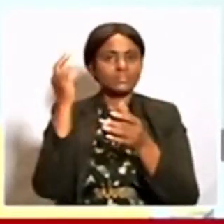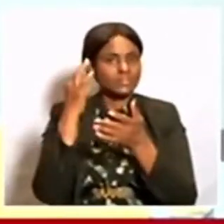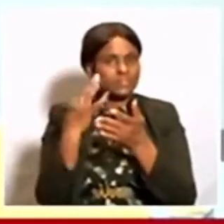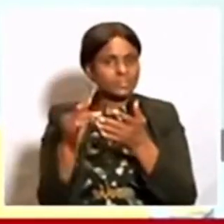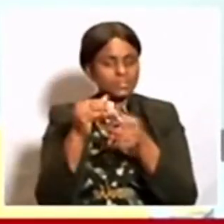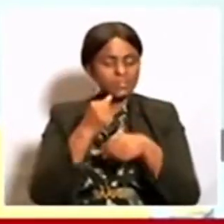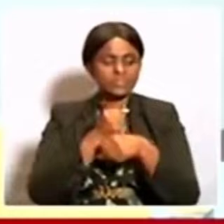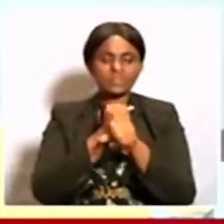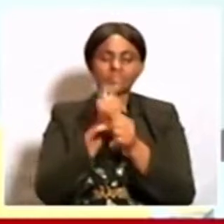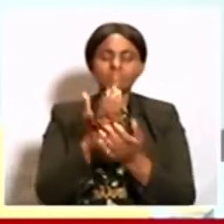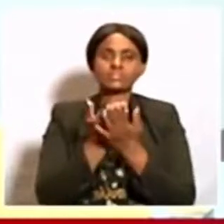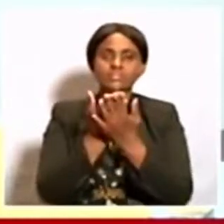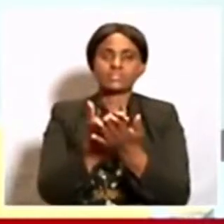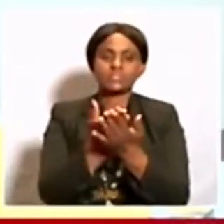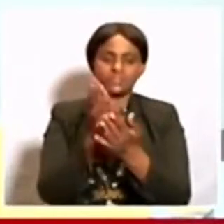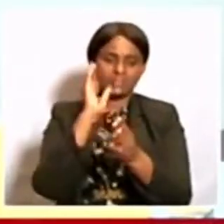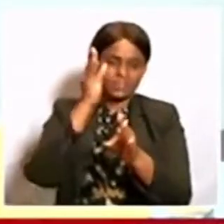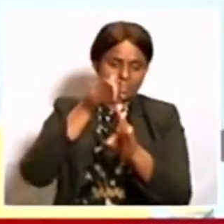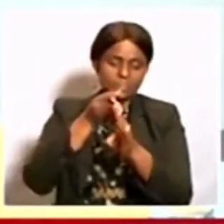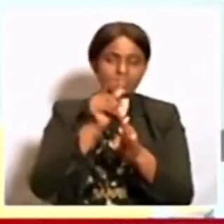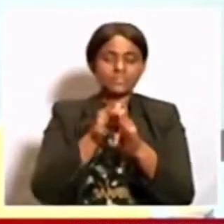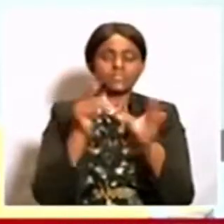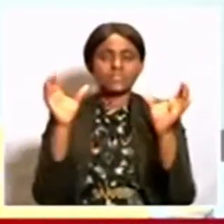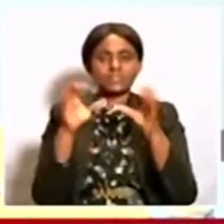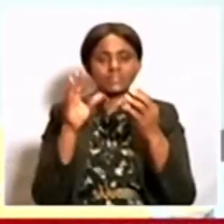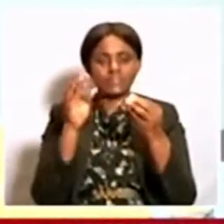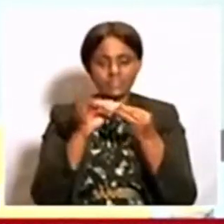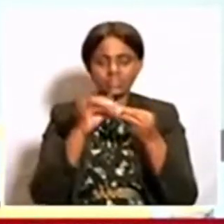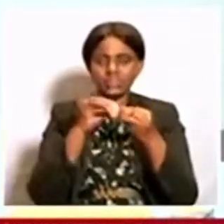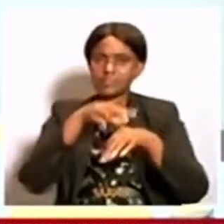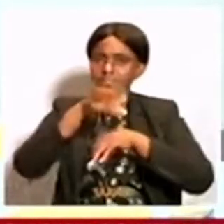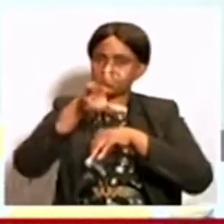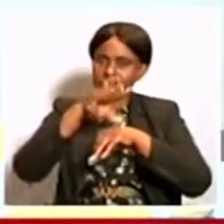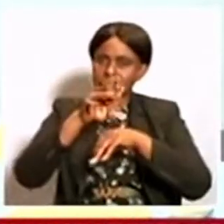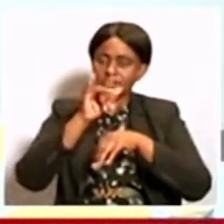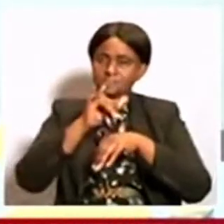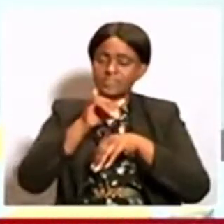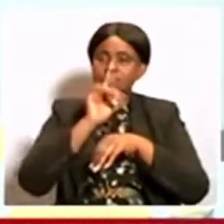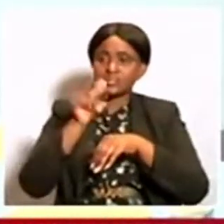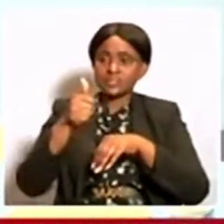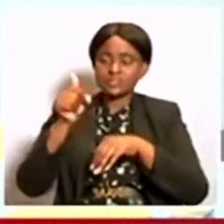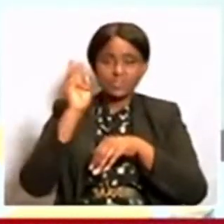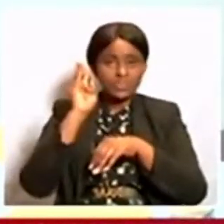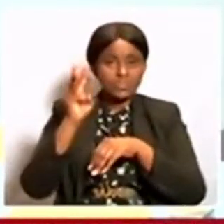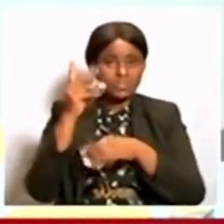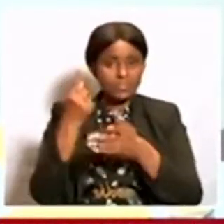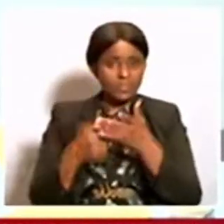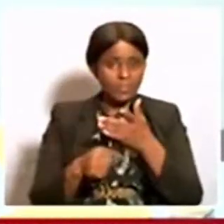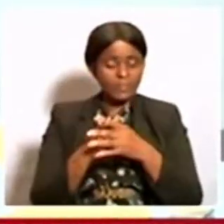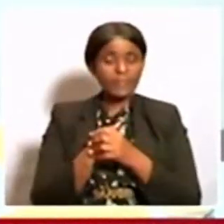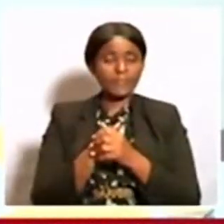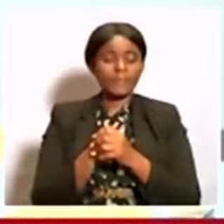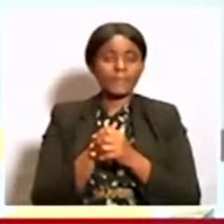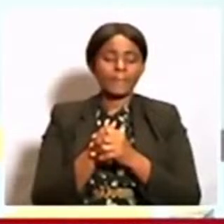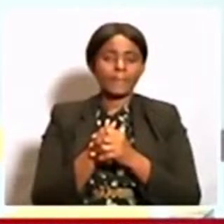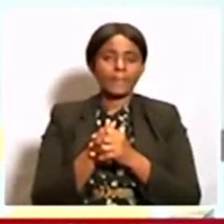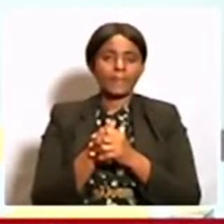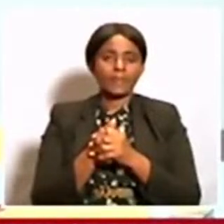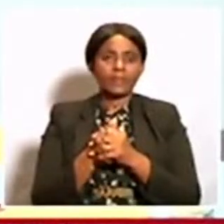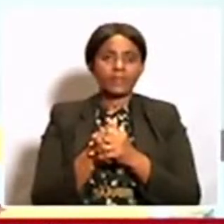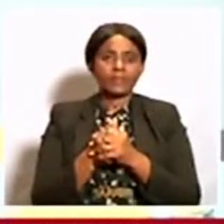to this committee. Further guidance is that you are going to,